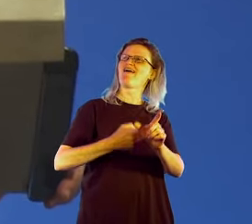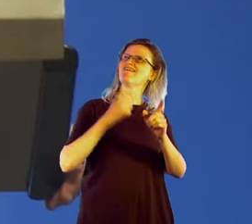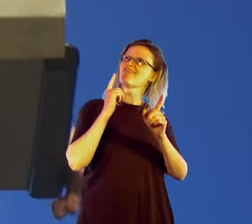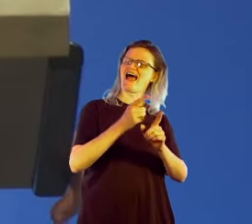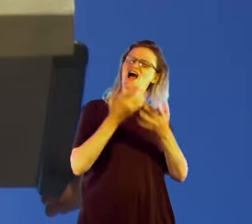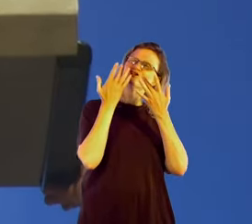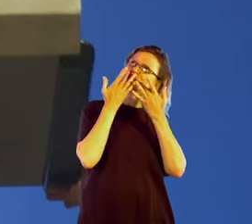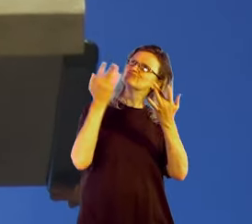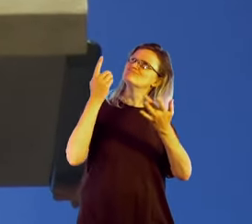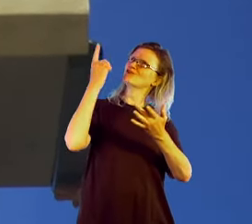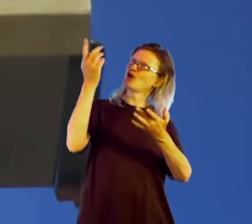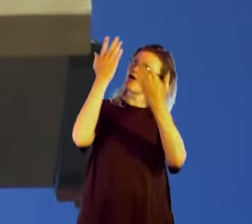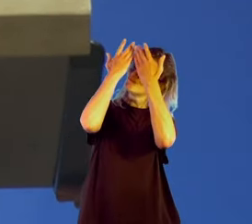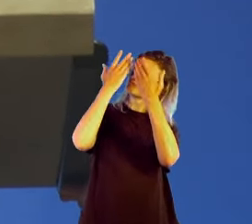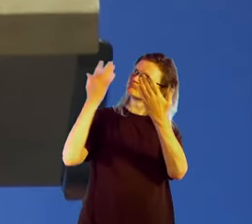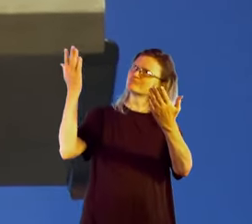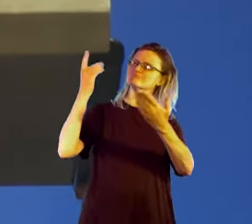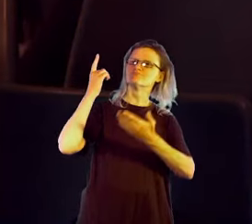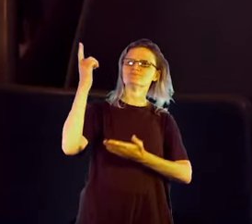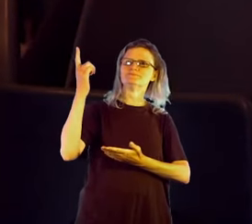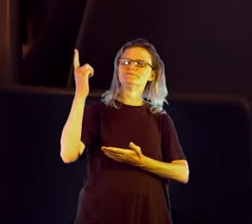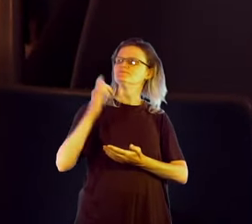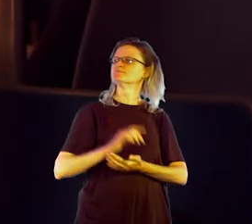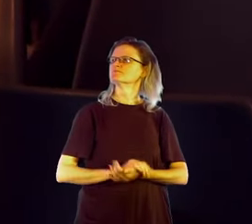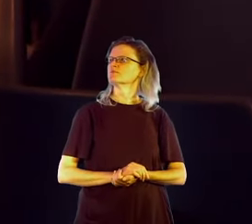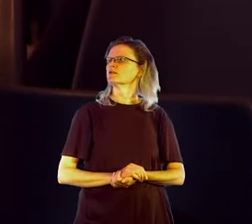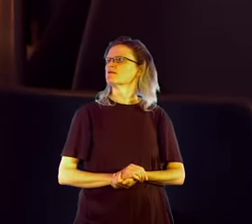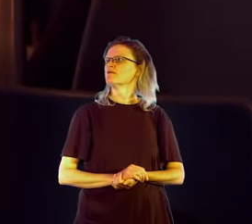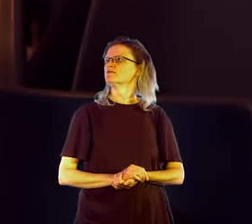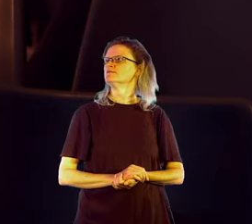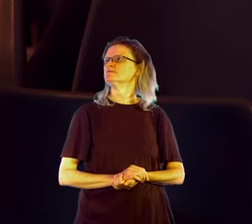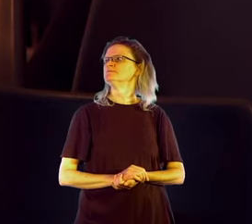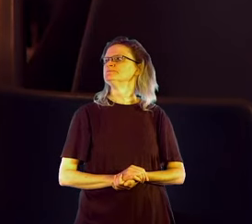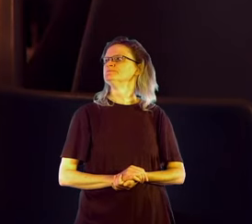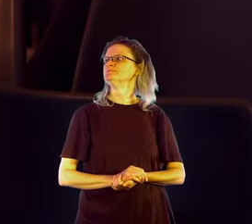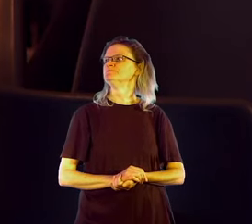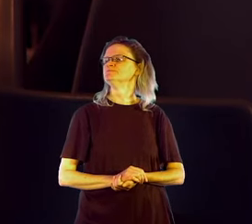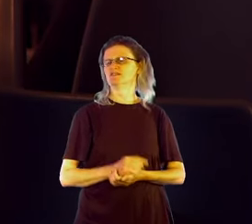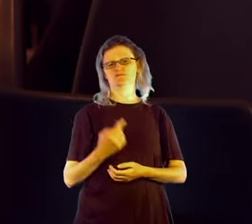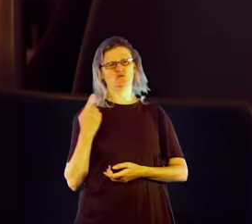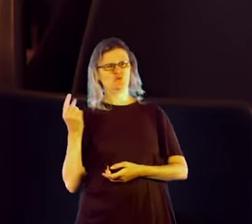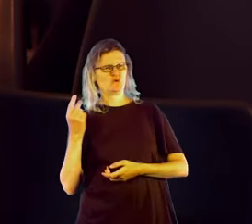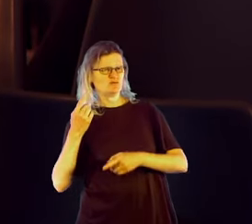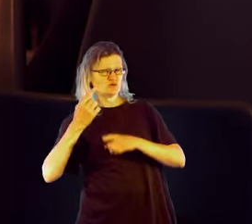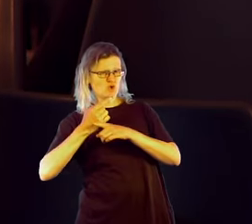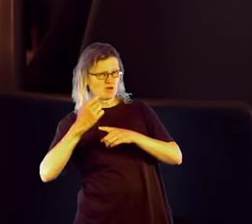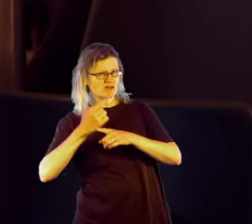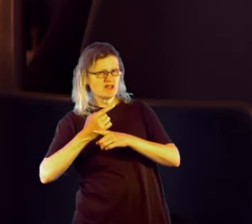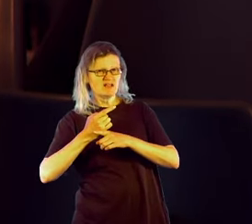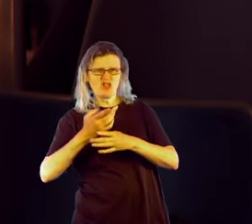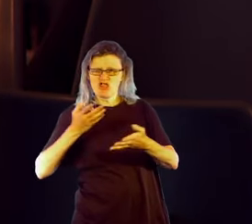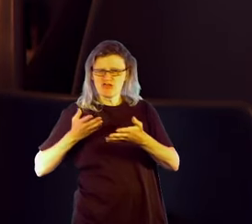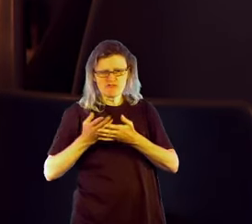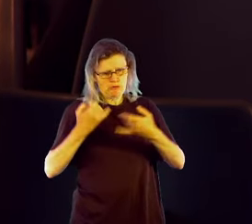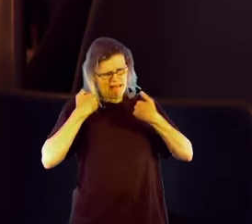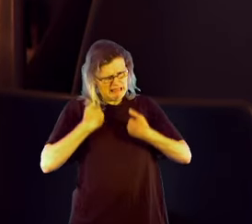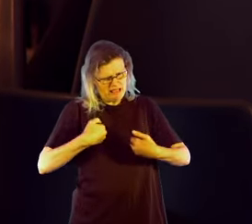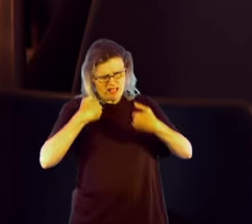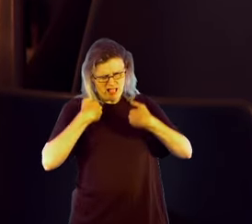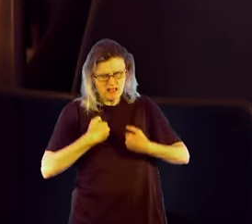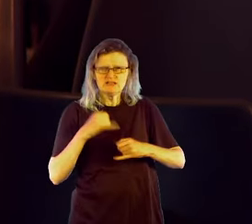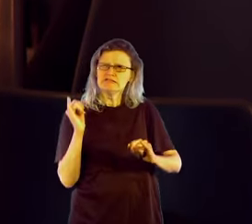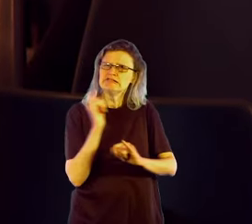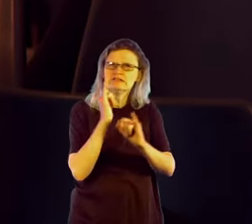it? Yes. Hi, we were talking about the fact that sometimes if we go through chronic illnesses